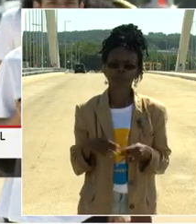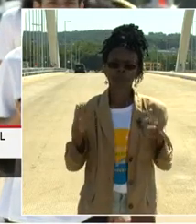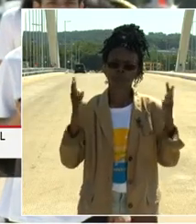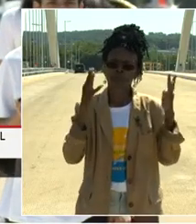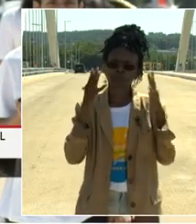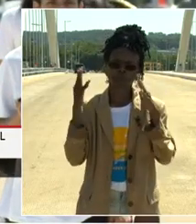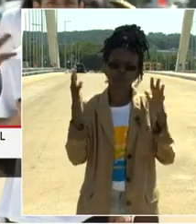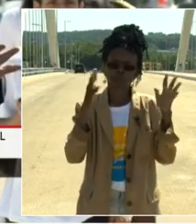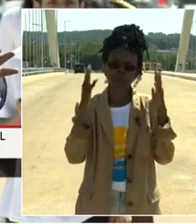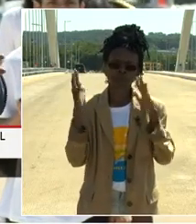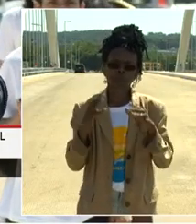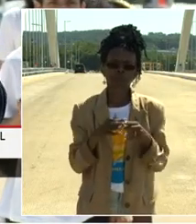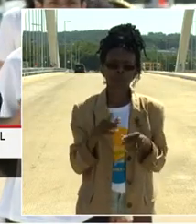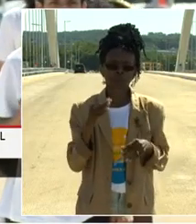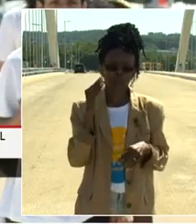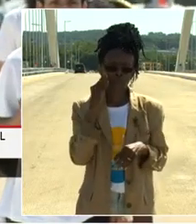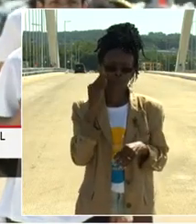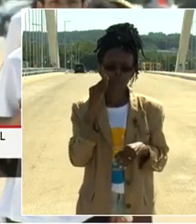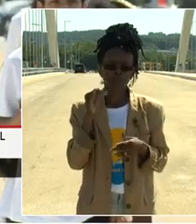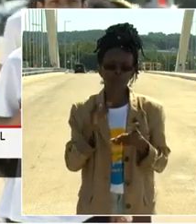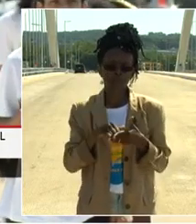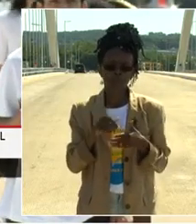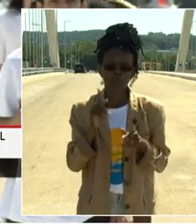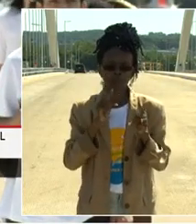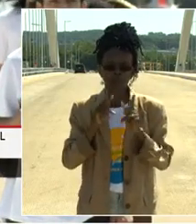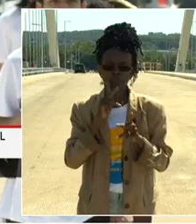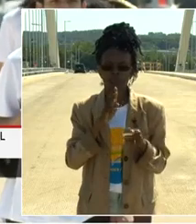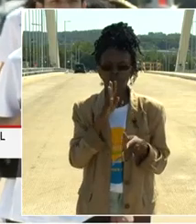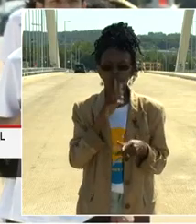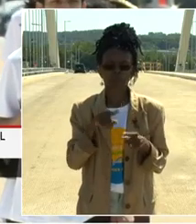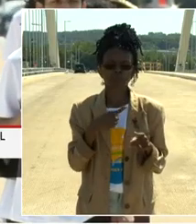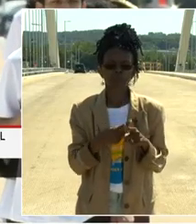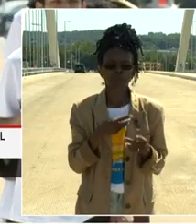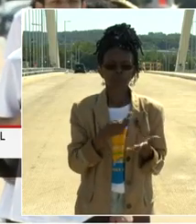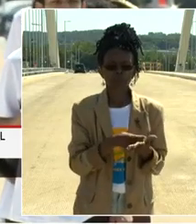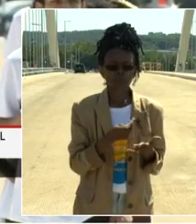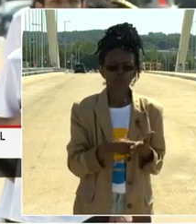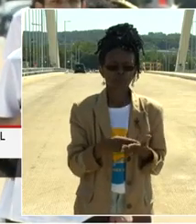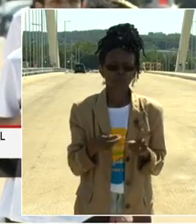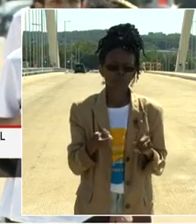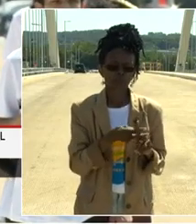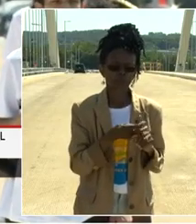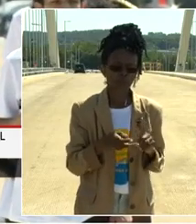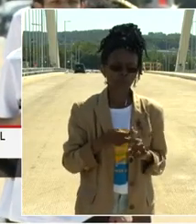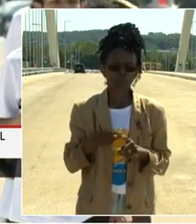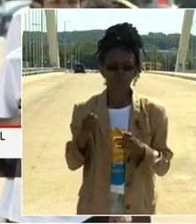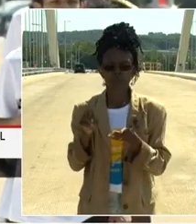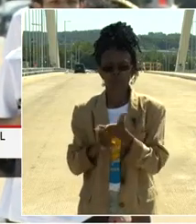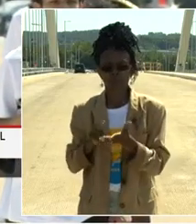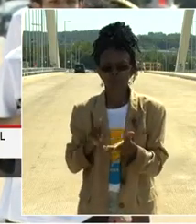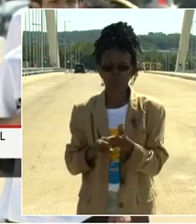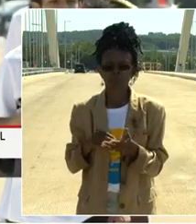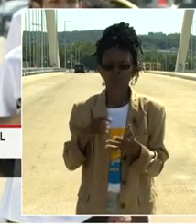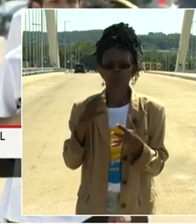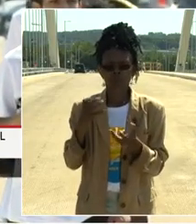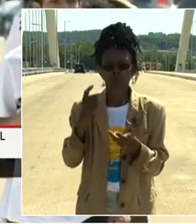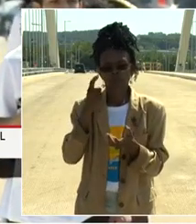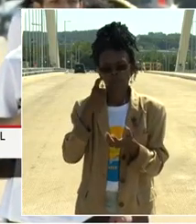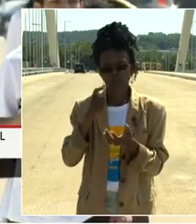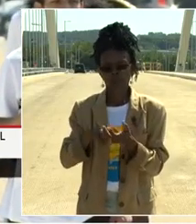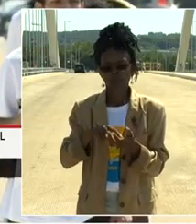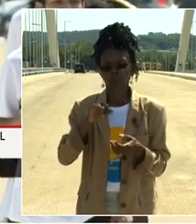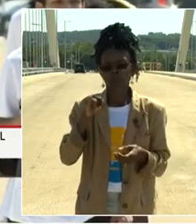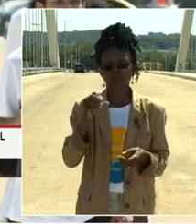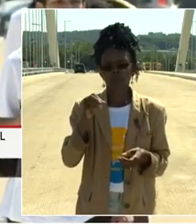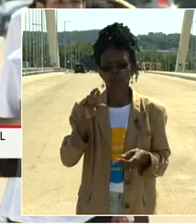We've heard a few about acquisitions and contracting, so I must acknowledge George Shutter, Bill Sharp,